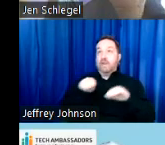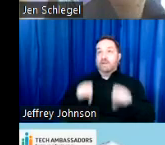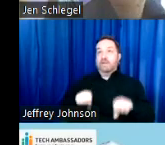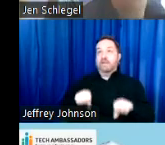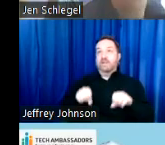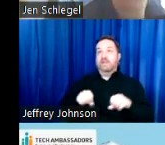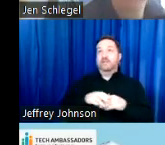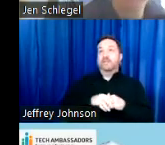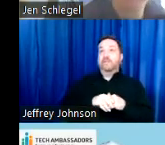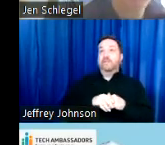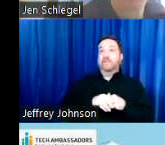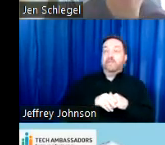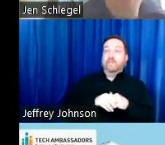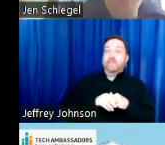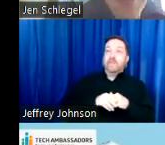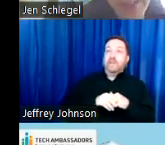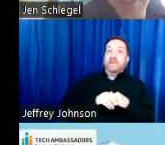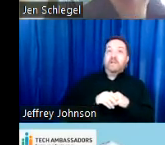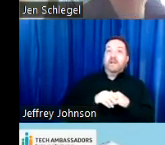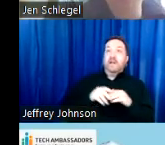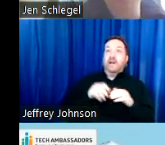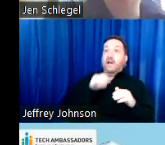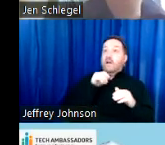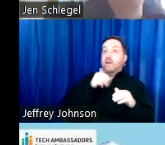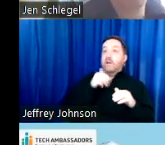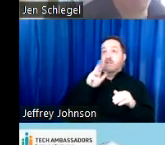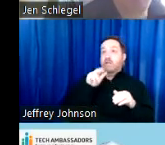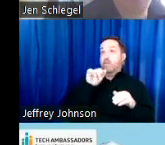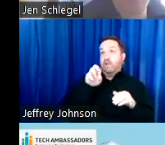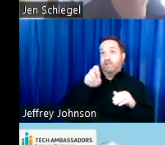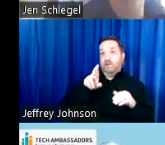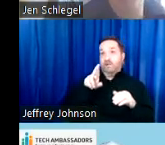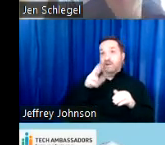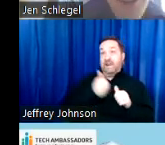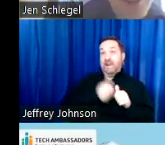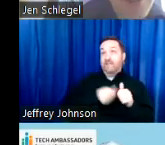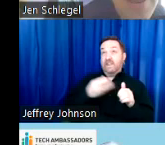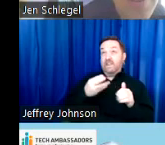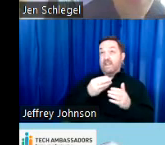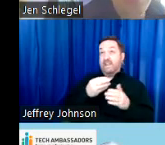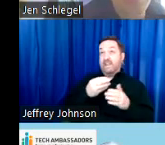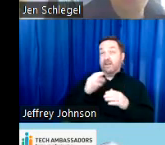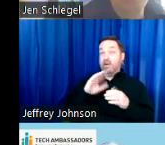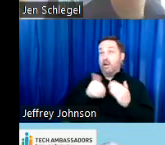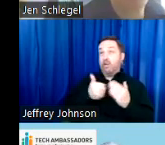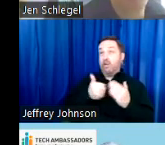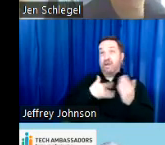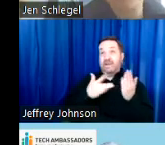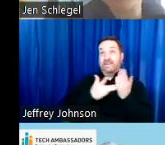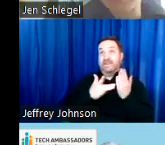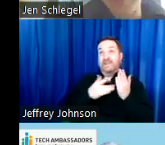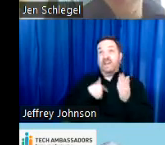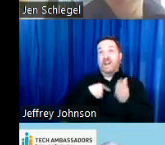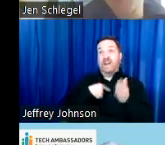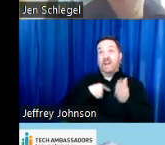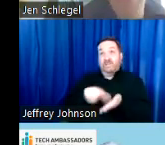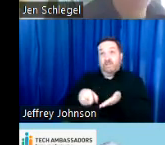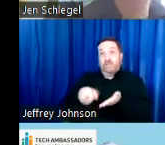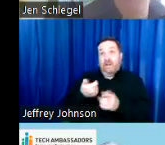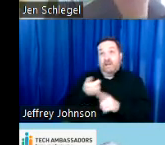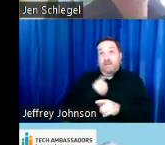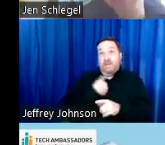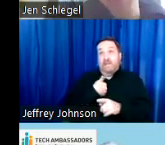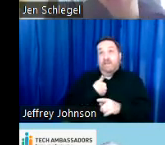I don't have a waiver, so every piece of technology that I have to pay out of pocket. And so basically, I